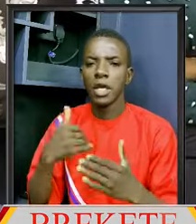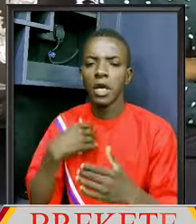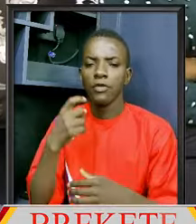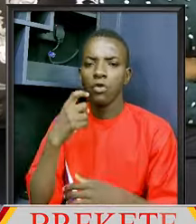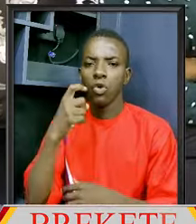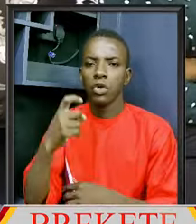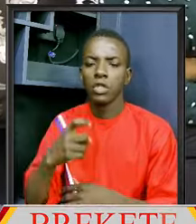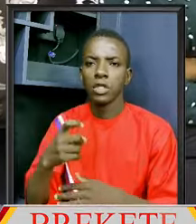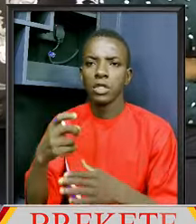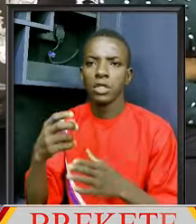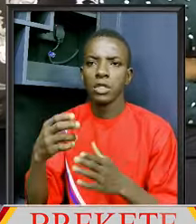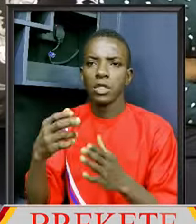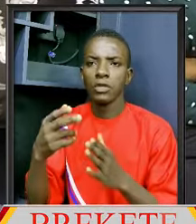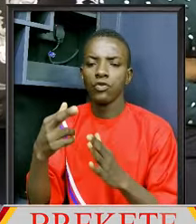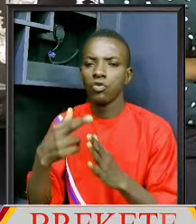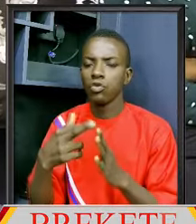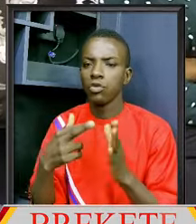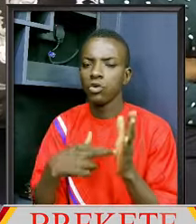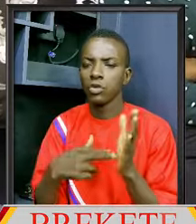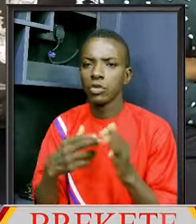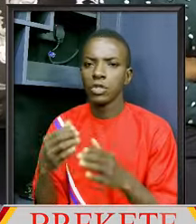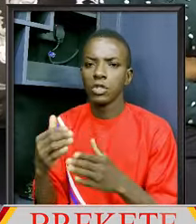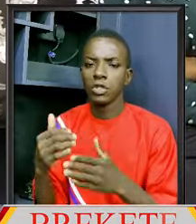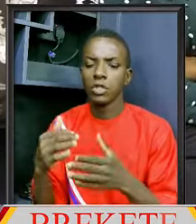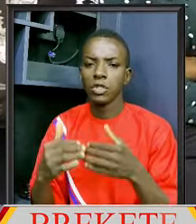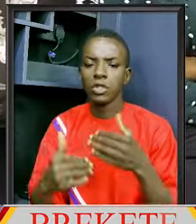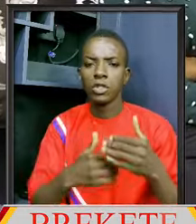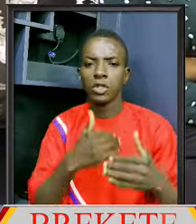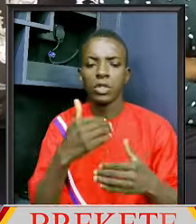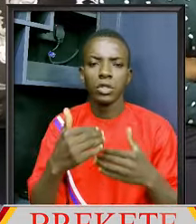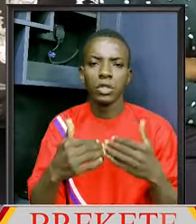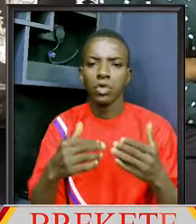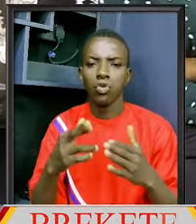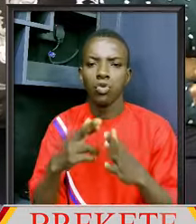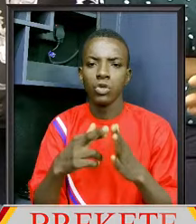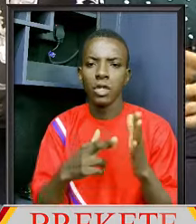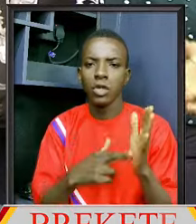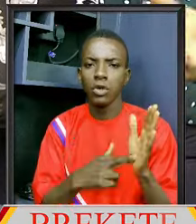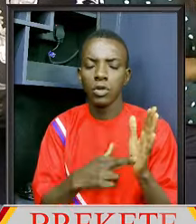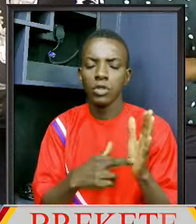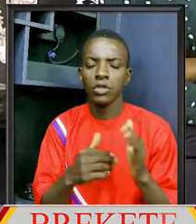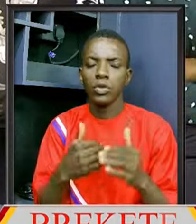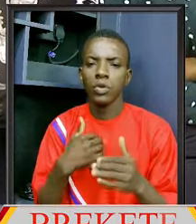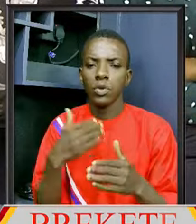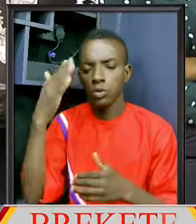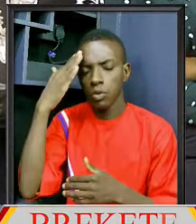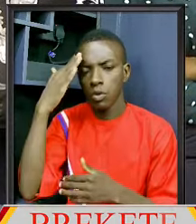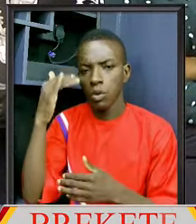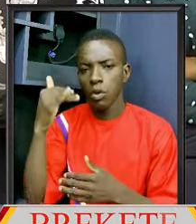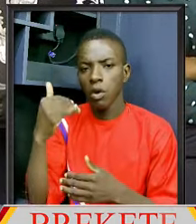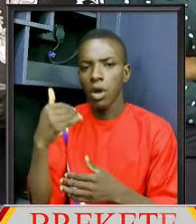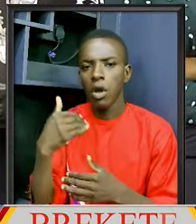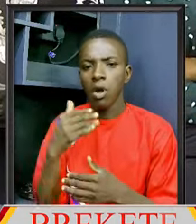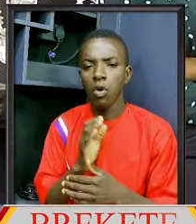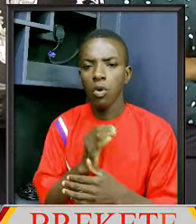order, you get plan, you get channel, you get do's and don'ts, and we sabi our